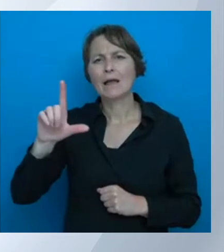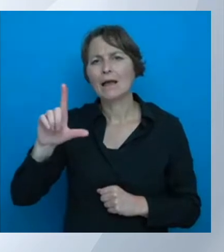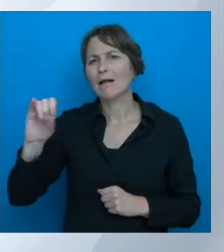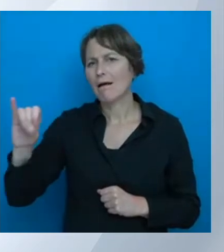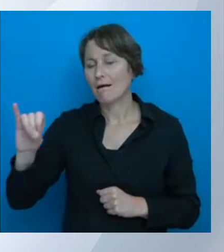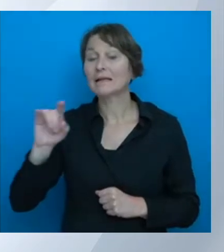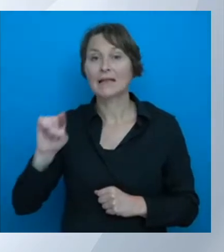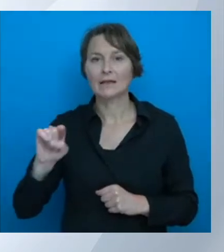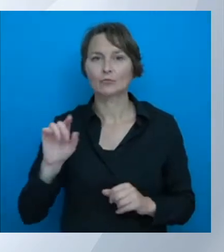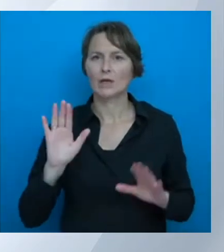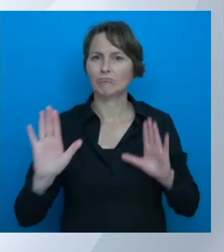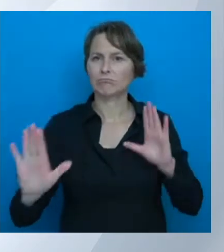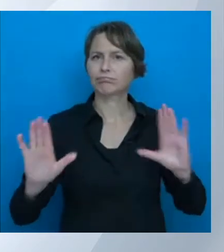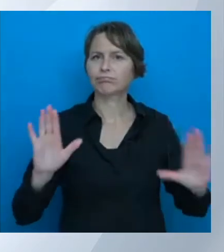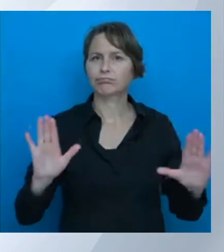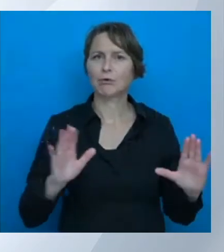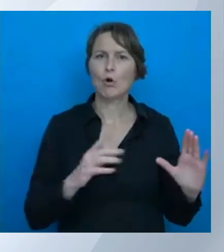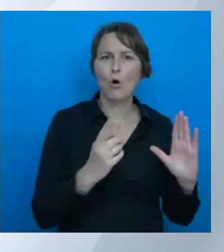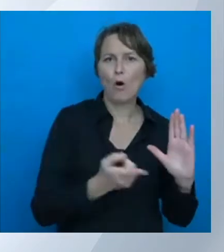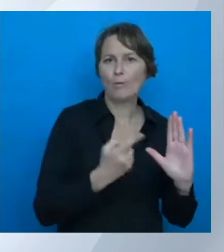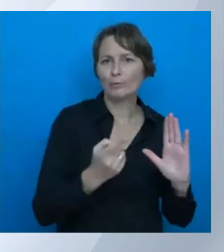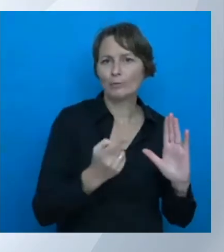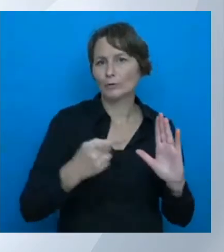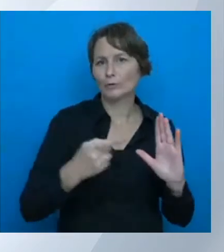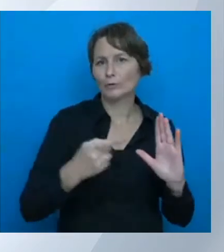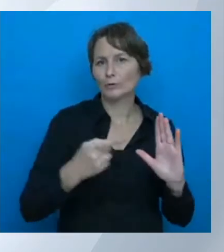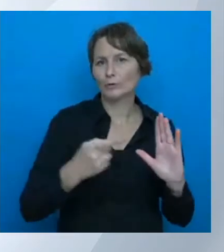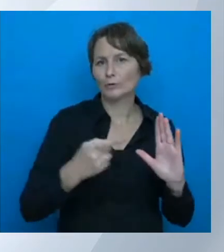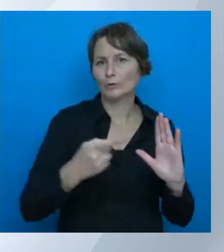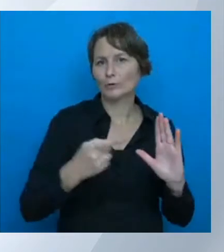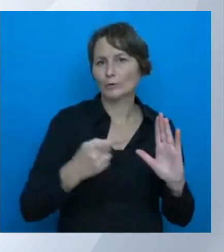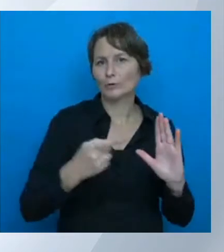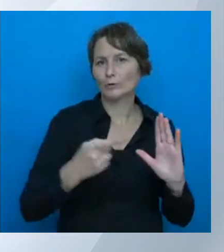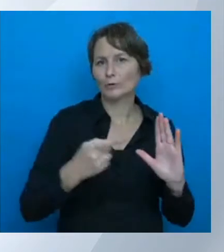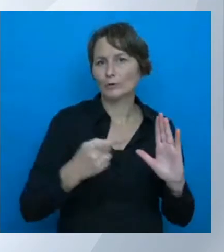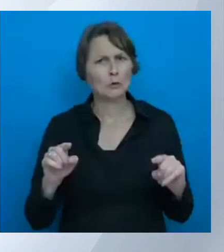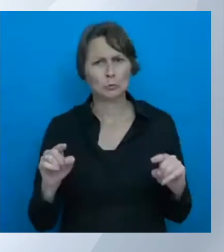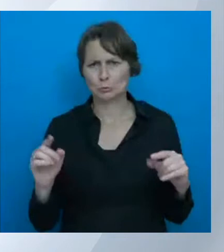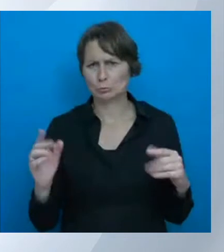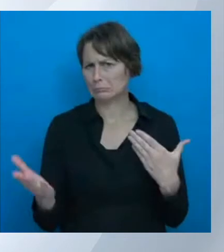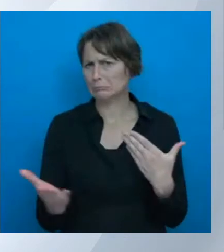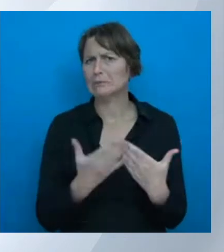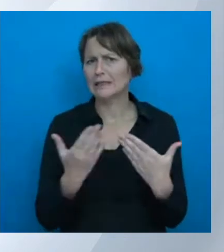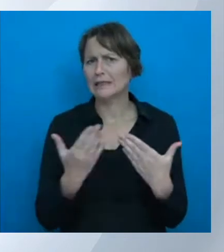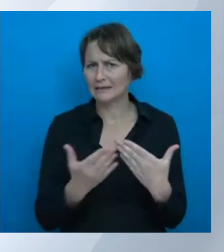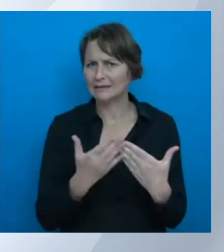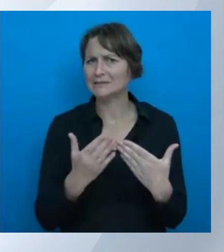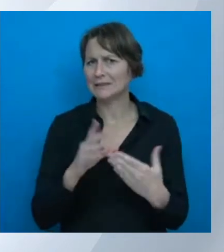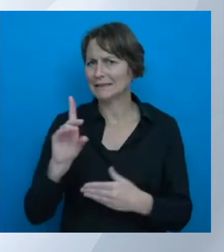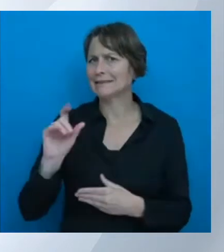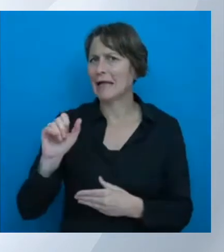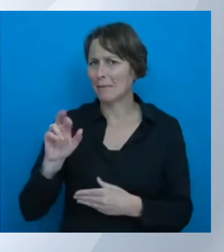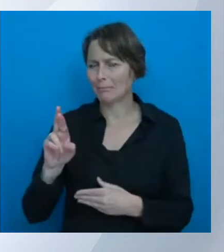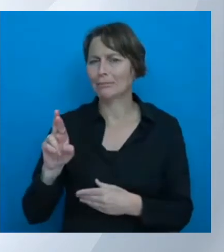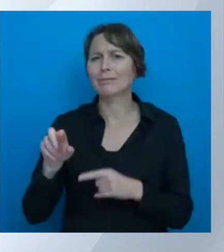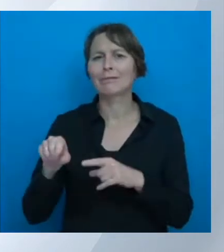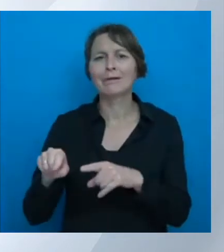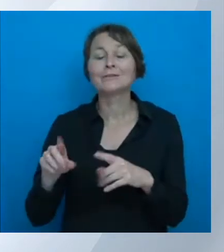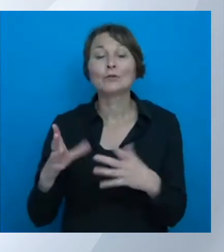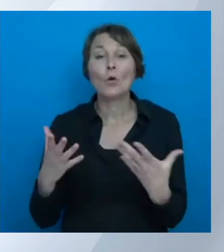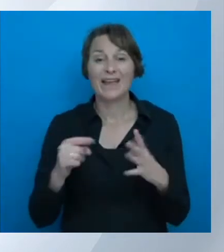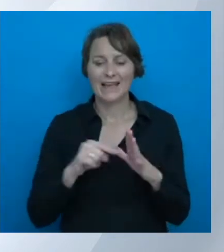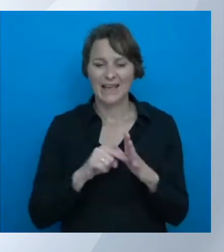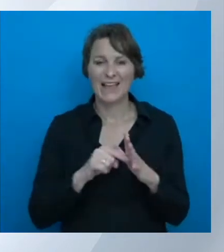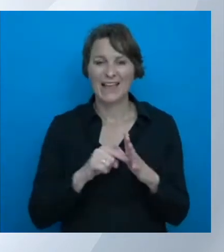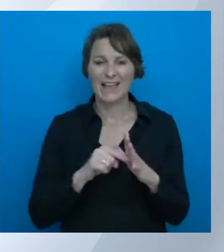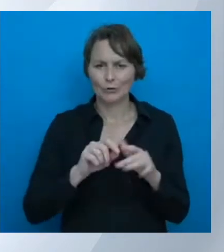operations. This Dapr CLI actually is pretty handy and very much used in while you are developing your